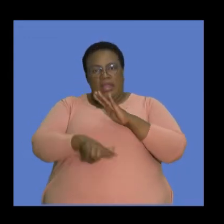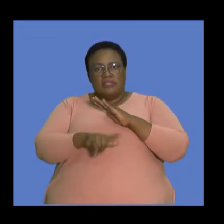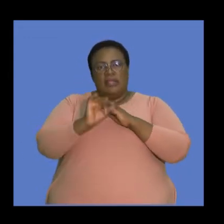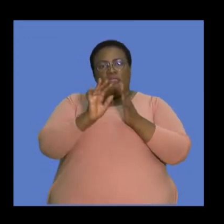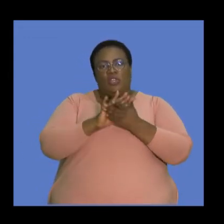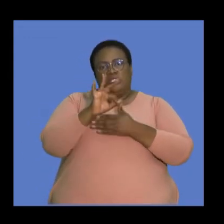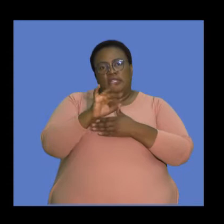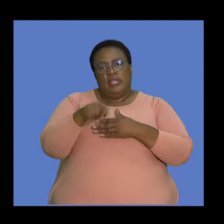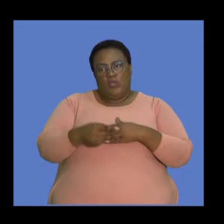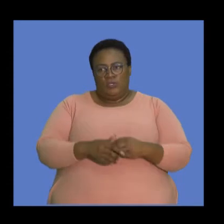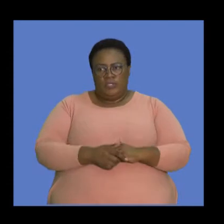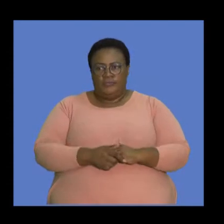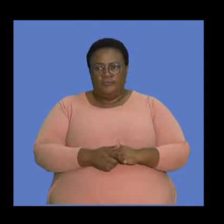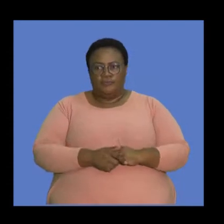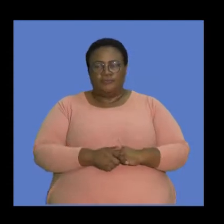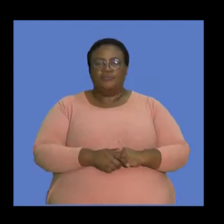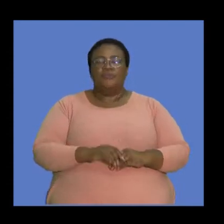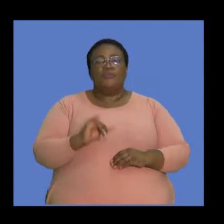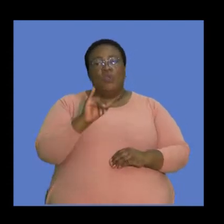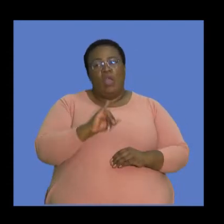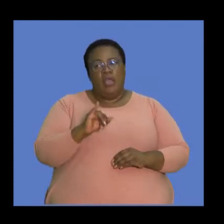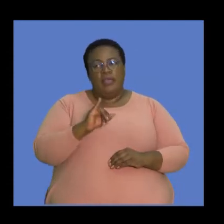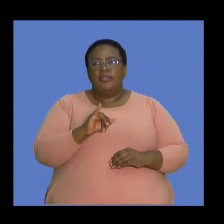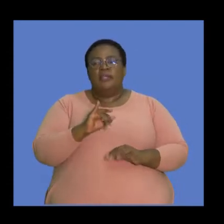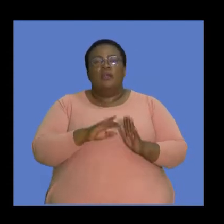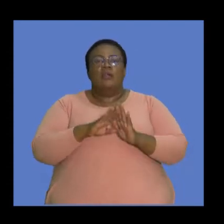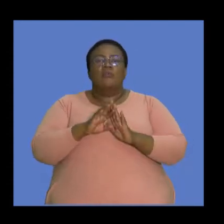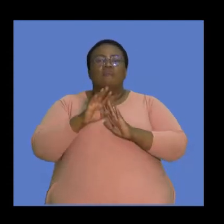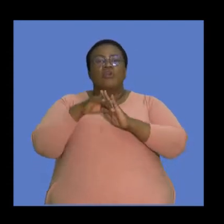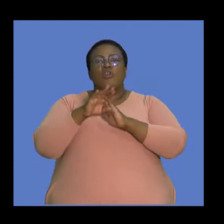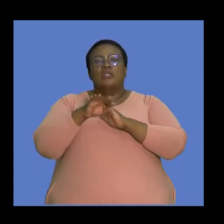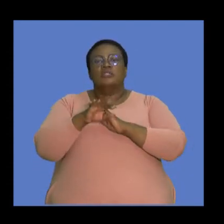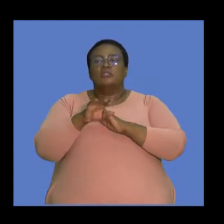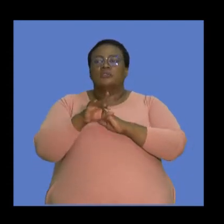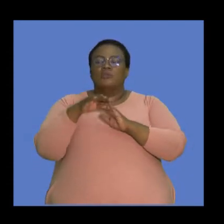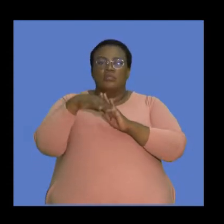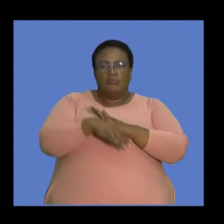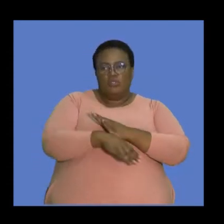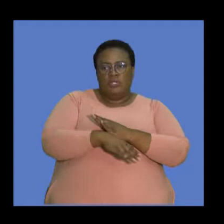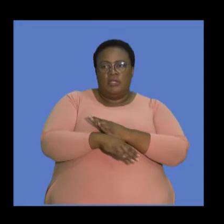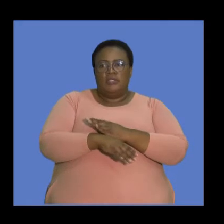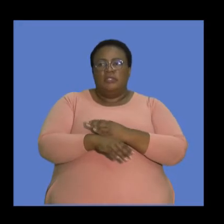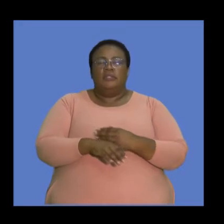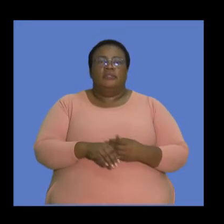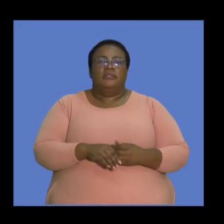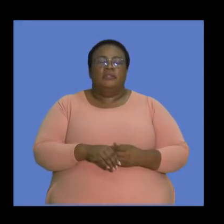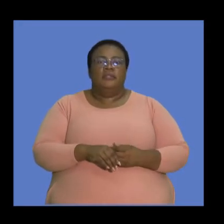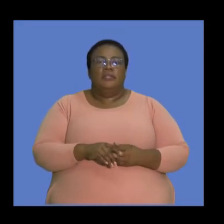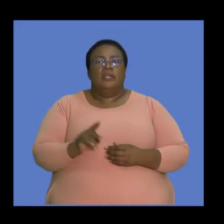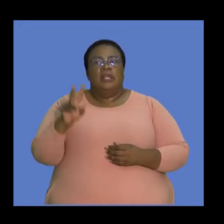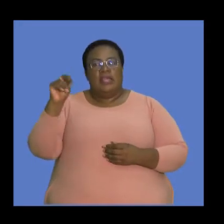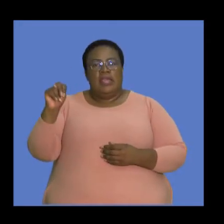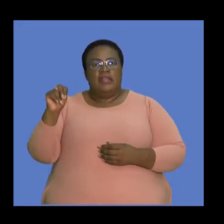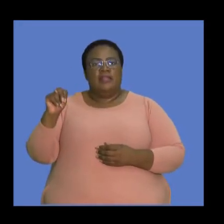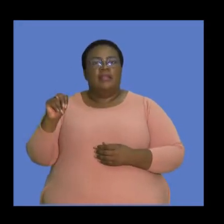value. And then I will be the rate of depreciation, N will be the number of periods.